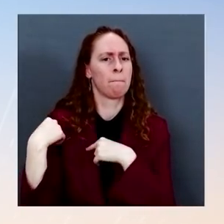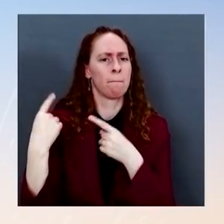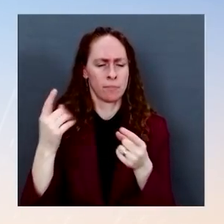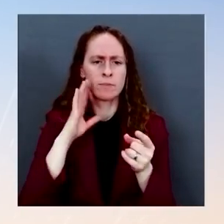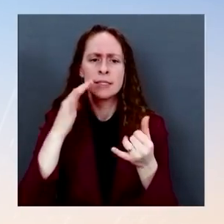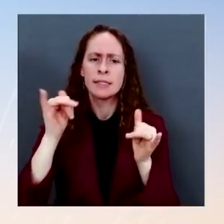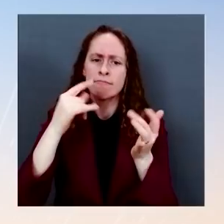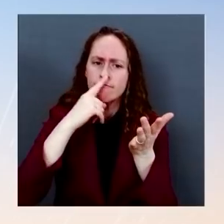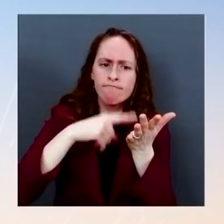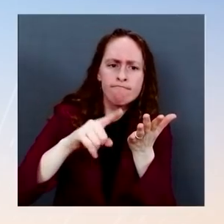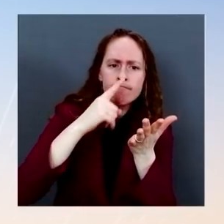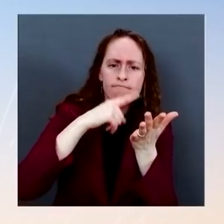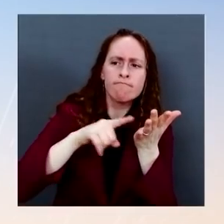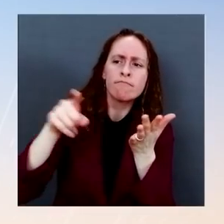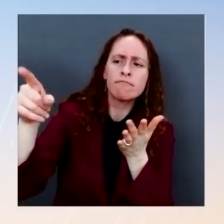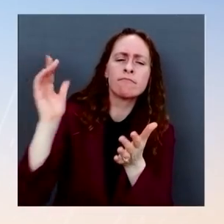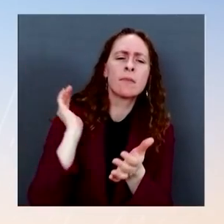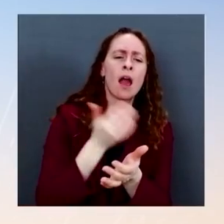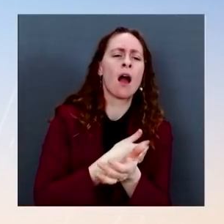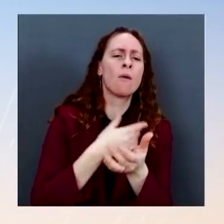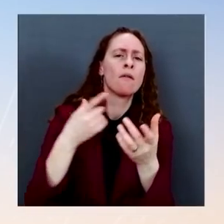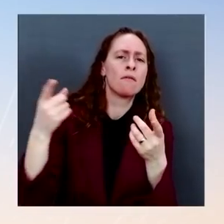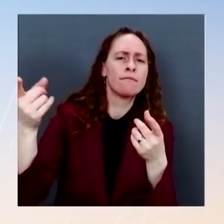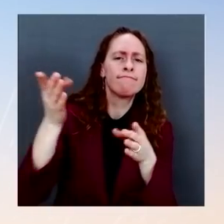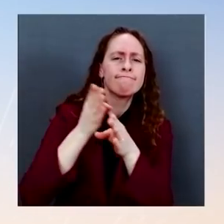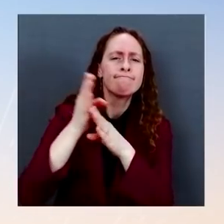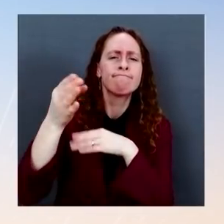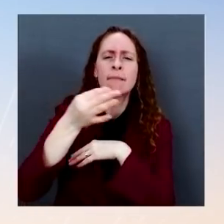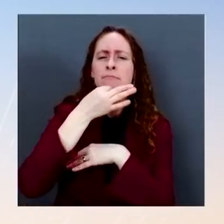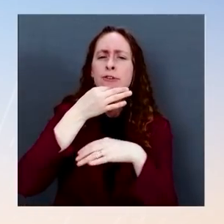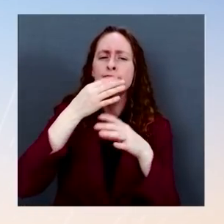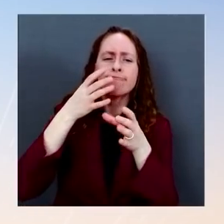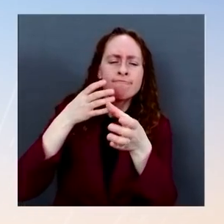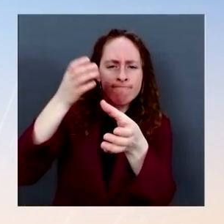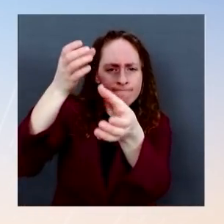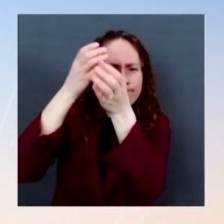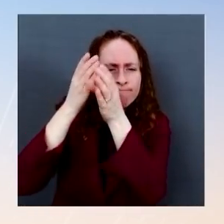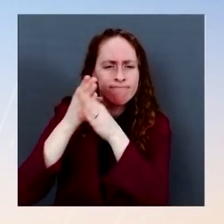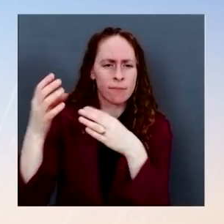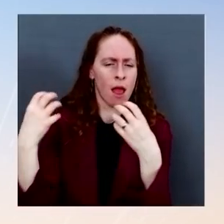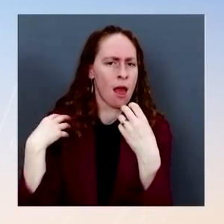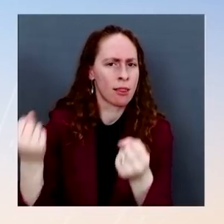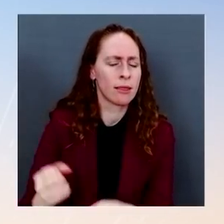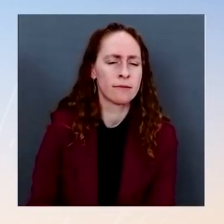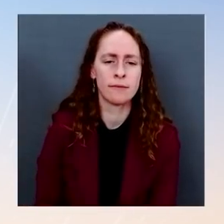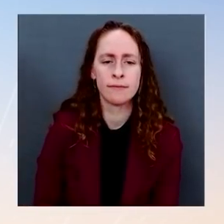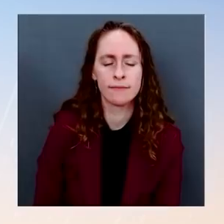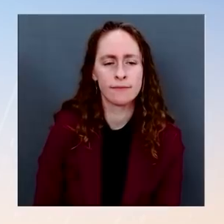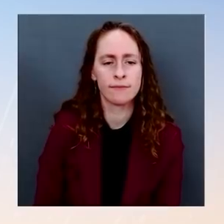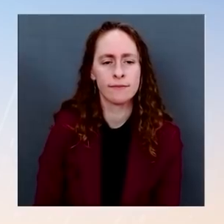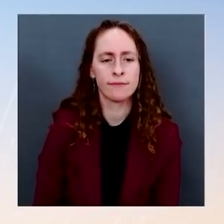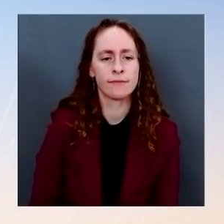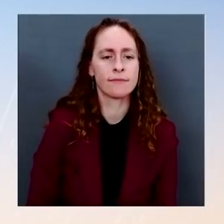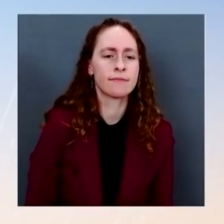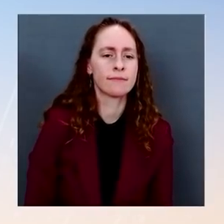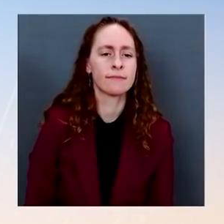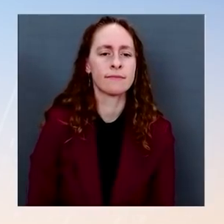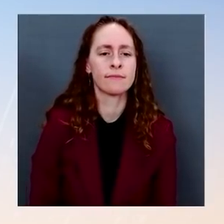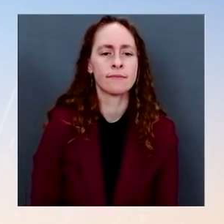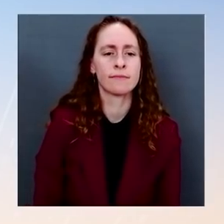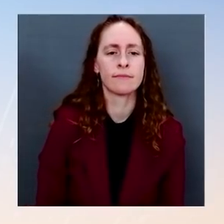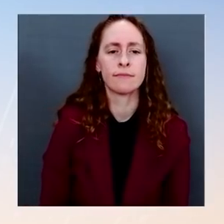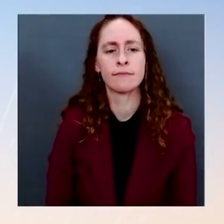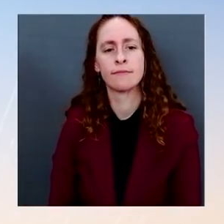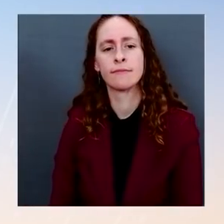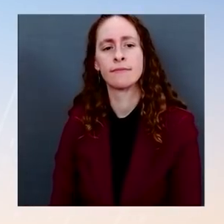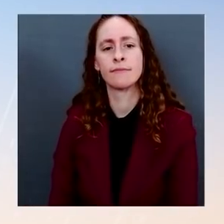place. Any changes right now to the holiday receptions that were already altered but that are open to some members of the public here at the White House? The open houses?